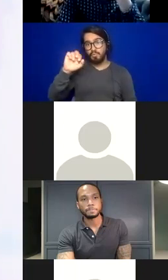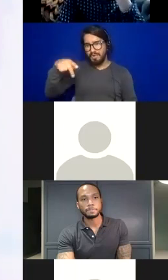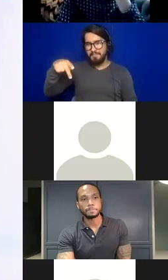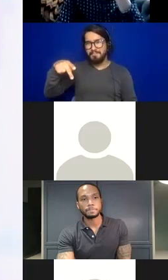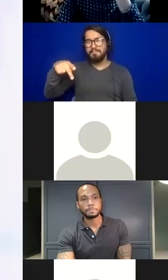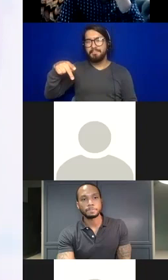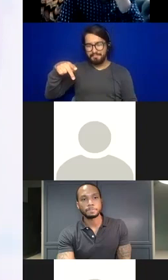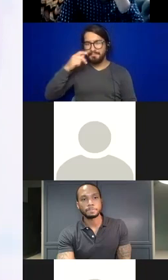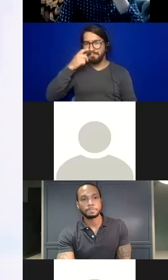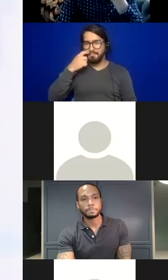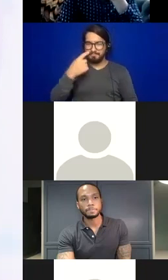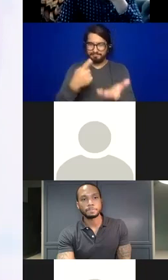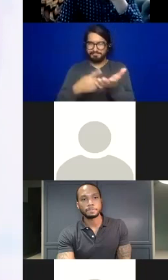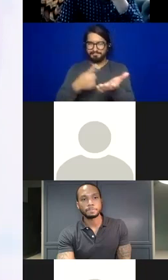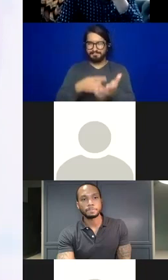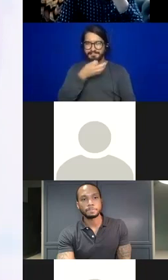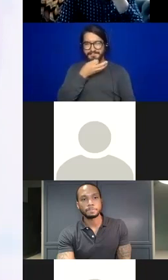about.